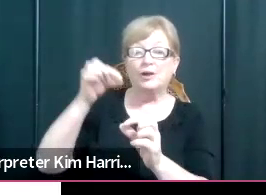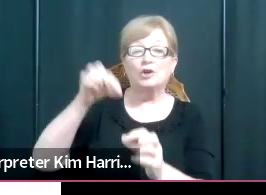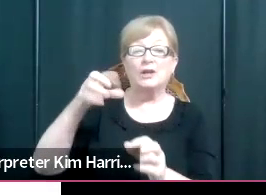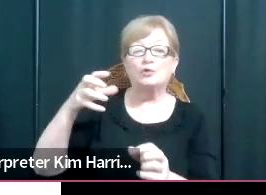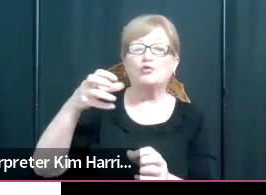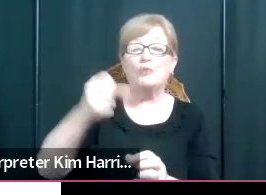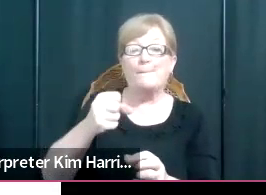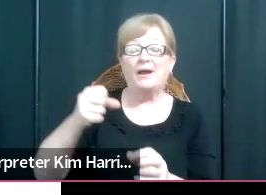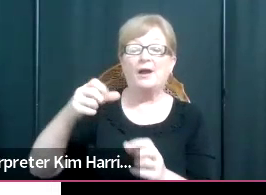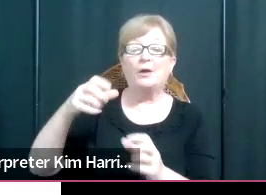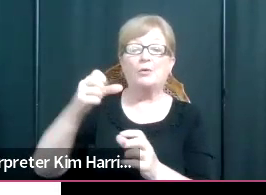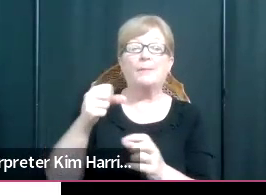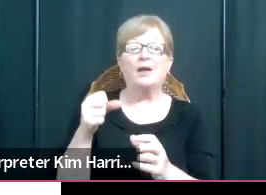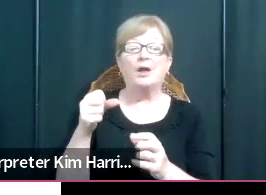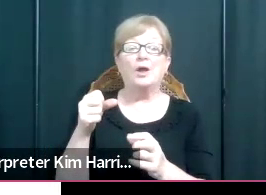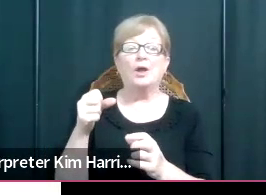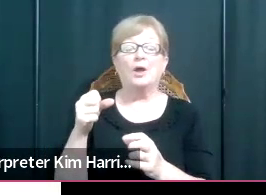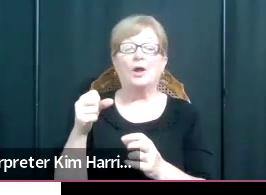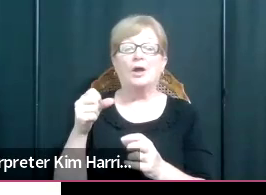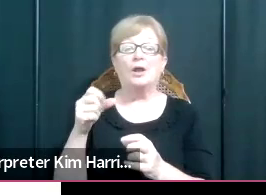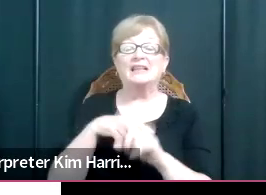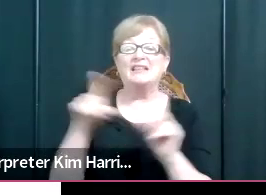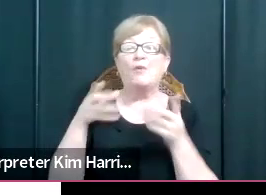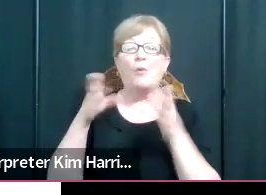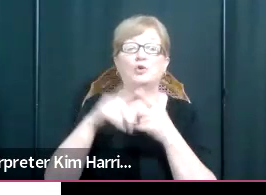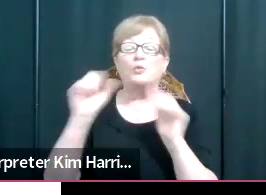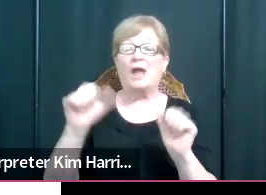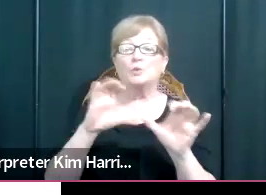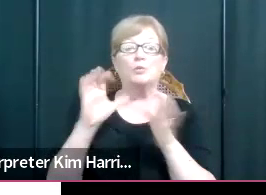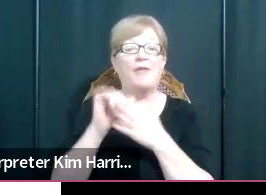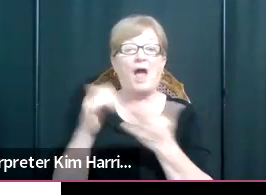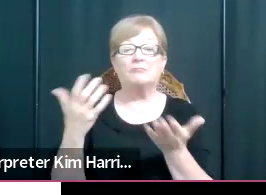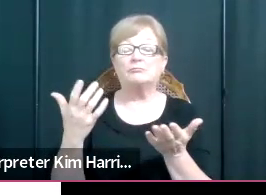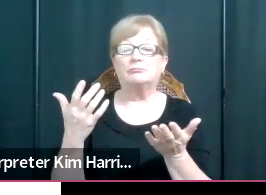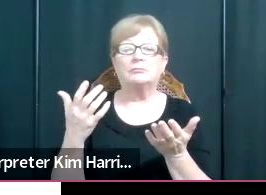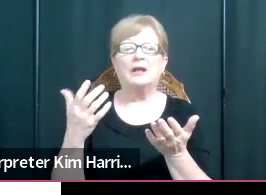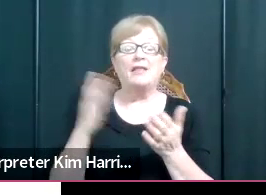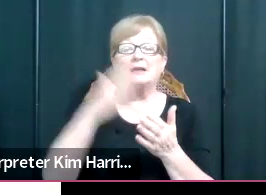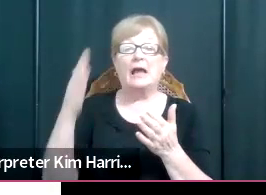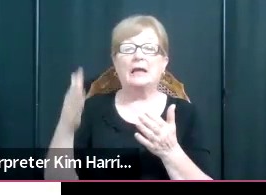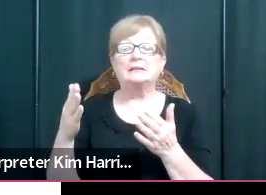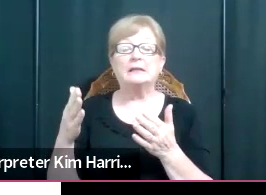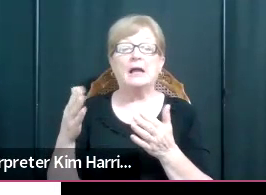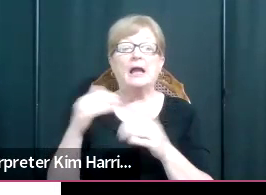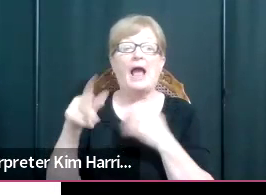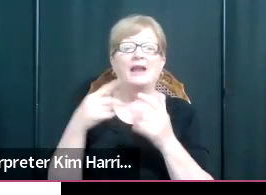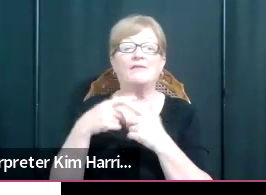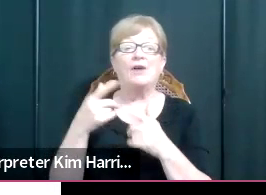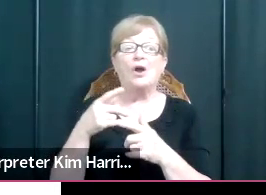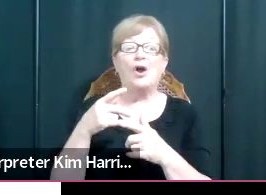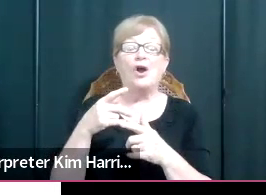pen or your pencil or whatever in a different way, you can do that. Next to that, the kind of rocket ship